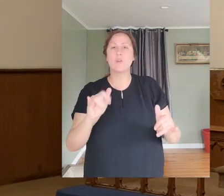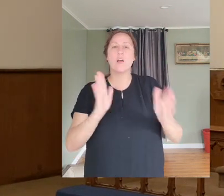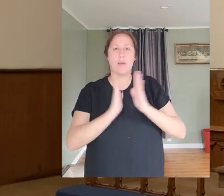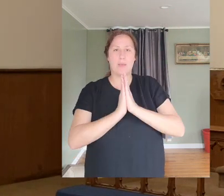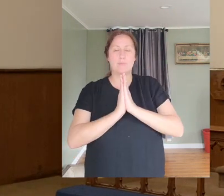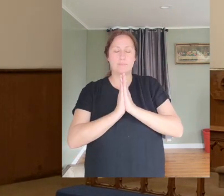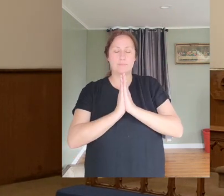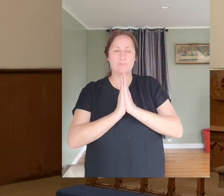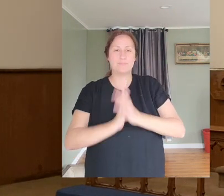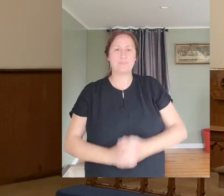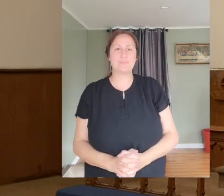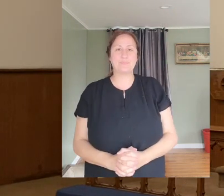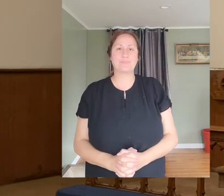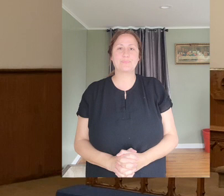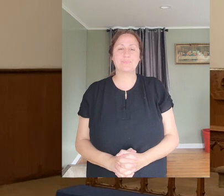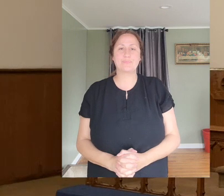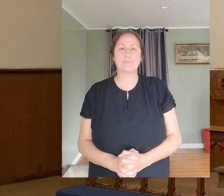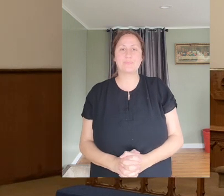Amen.